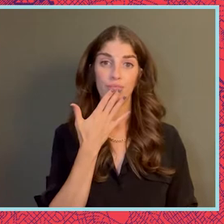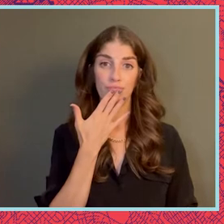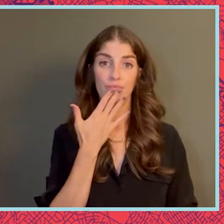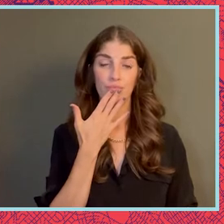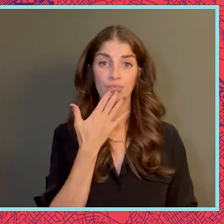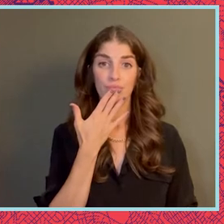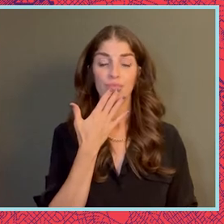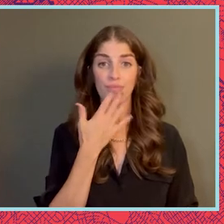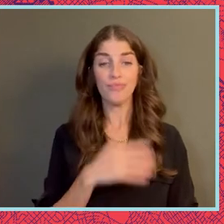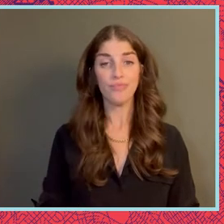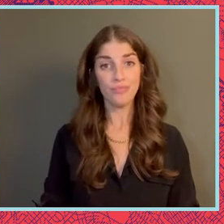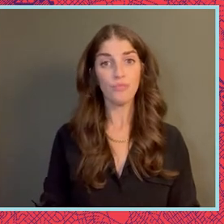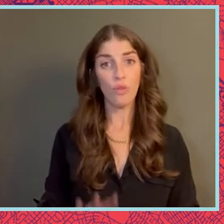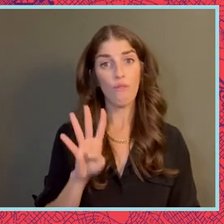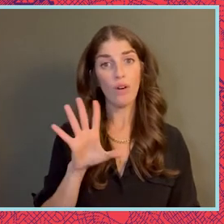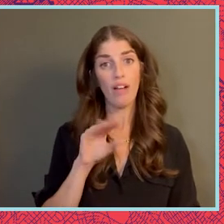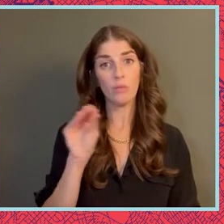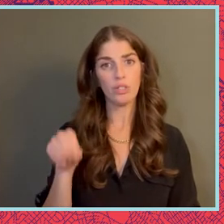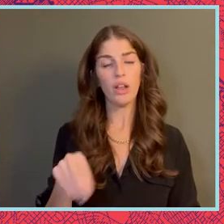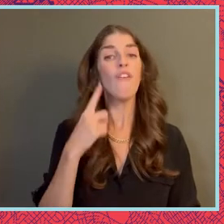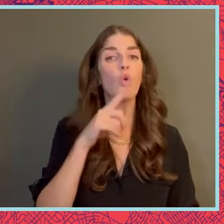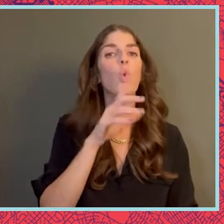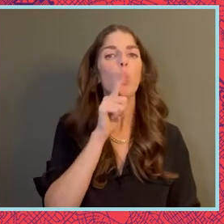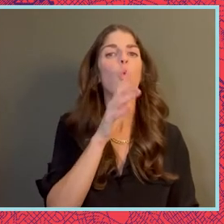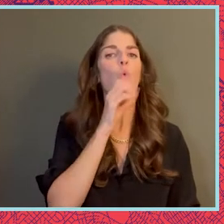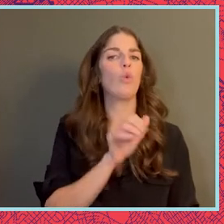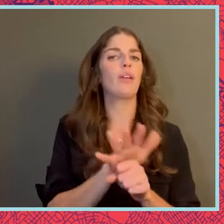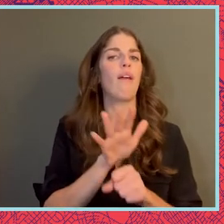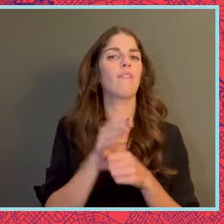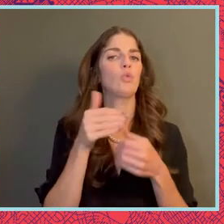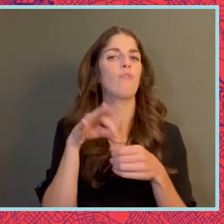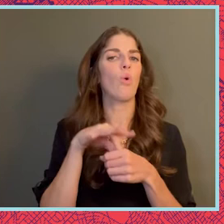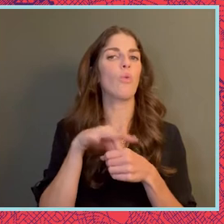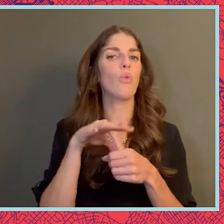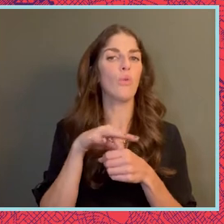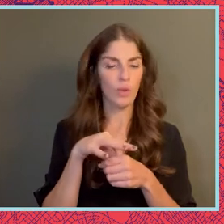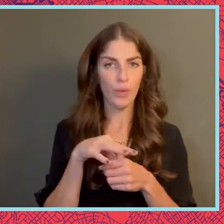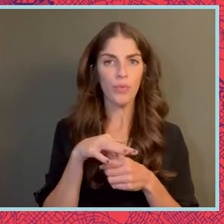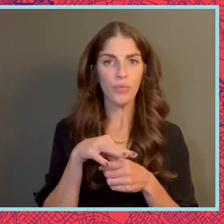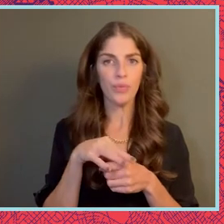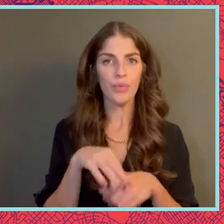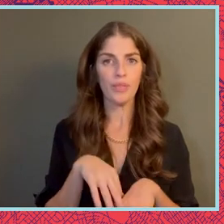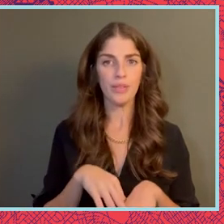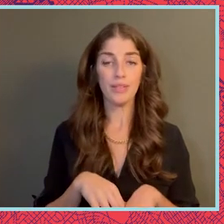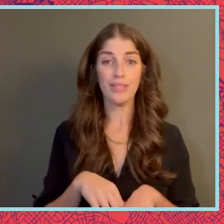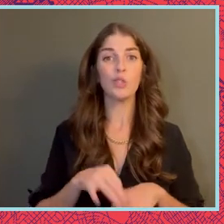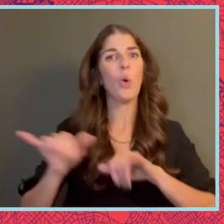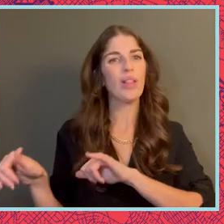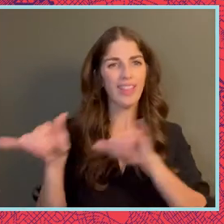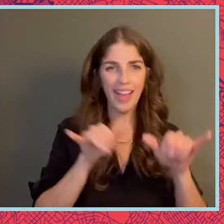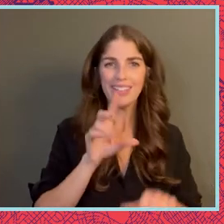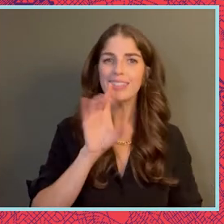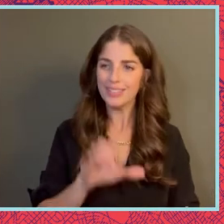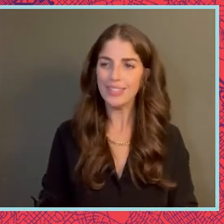in terms of its voting age population. And so again, you have a, like